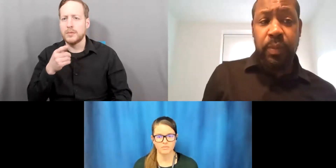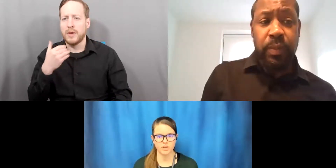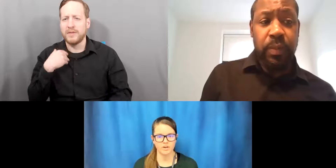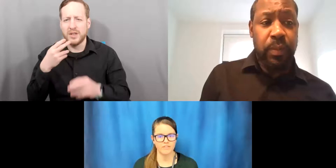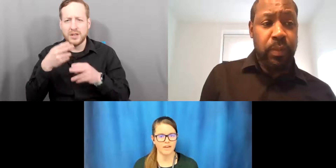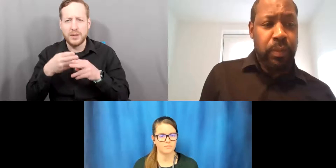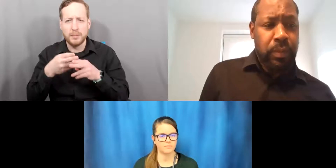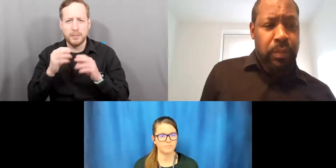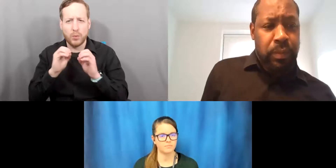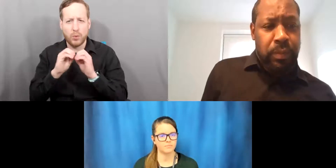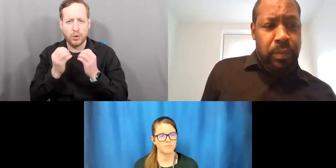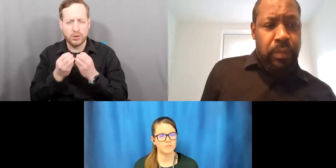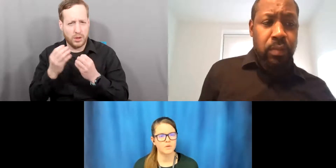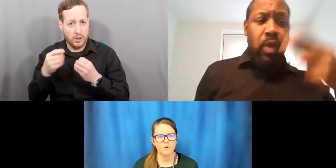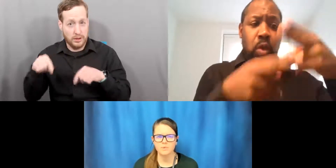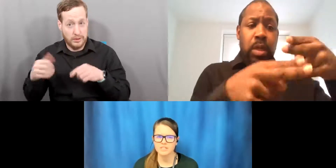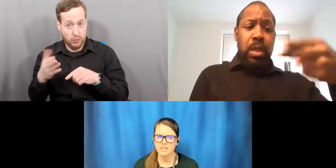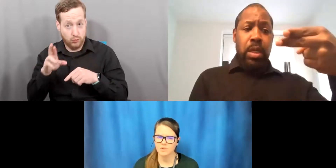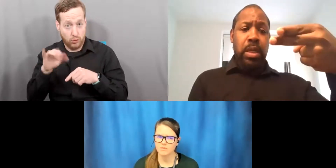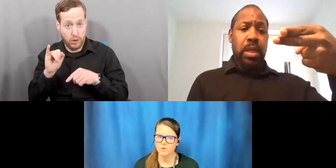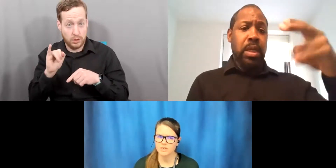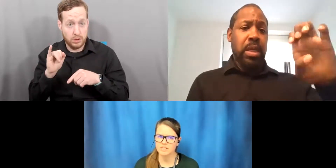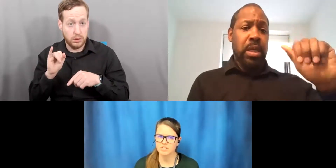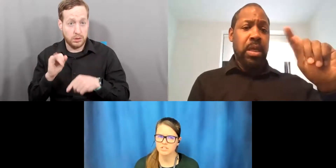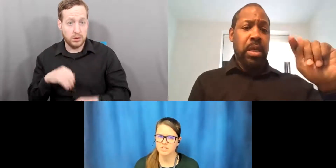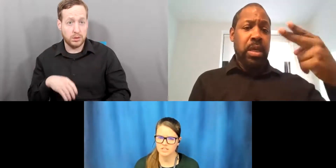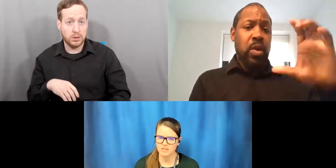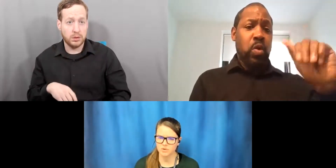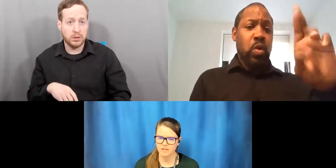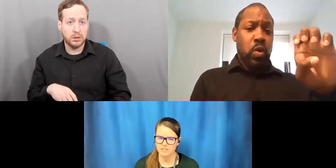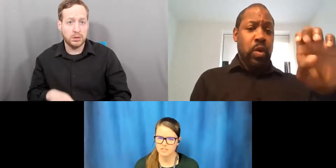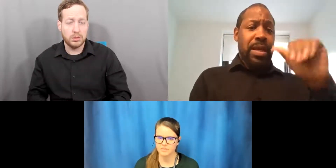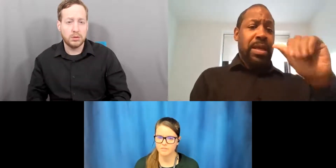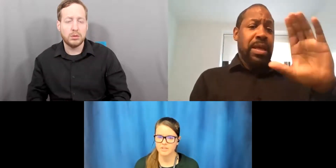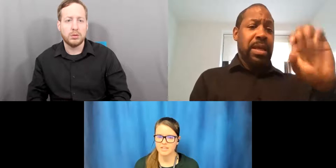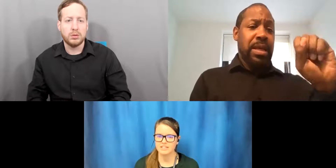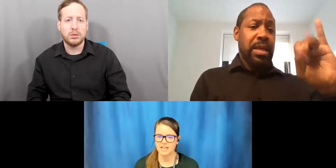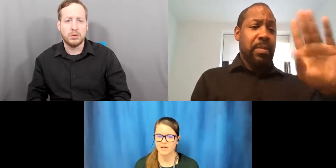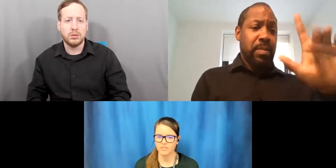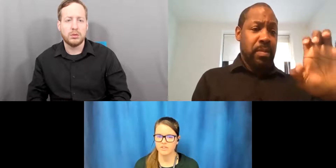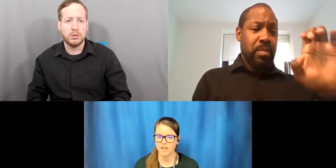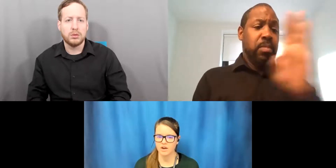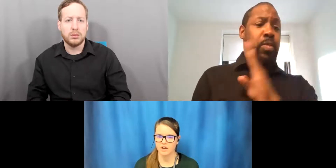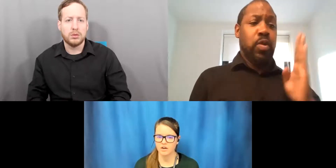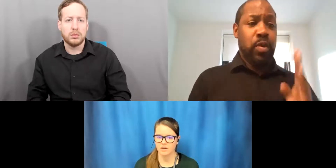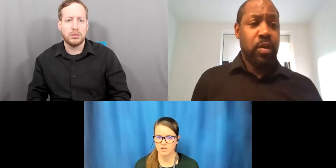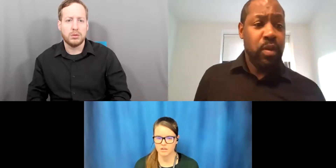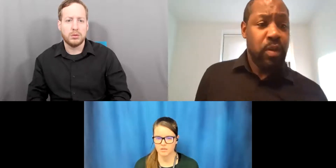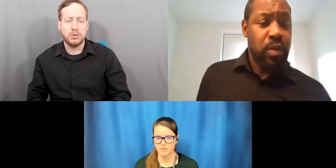feedback regarding that. What was the name of the organization? Is it in Rhode Island? It's the